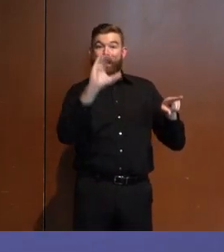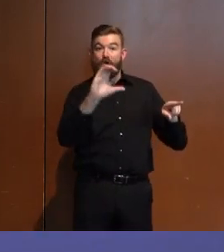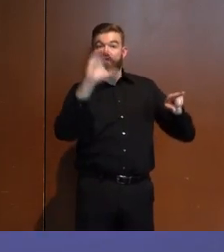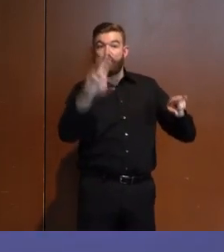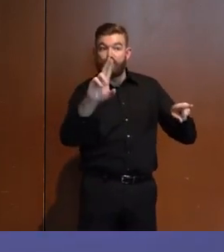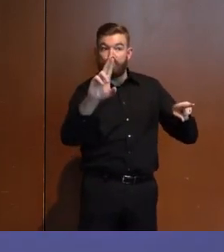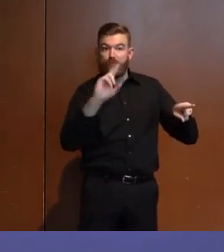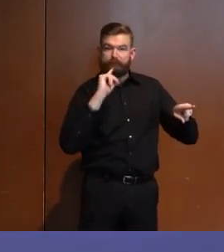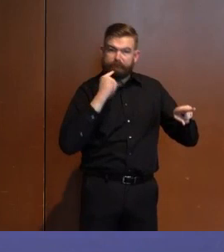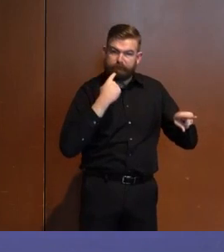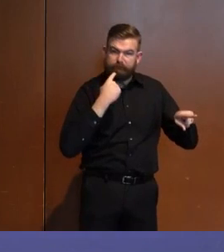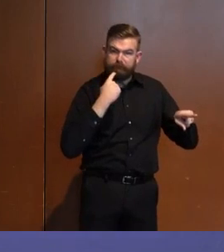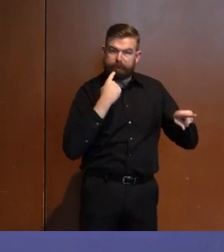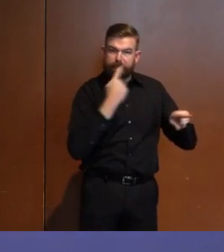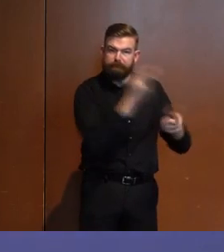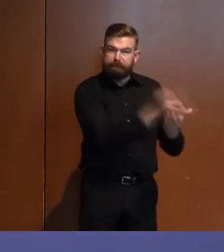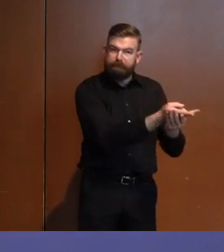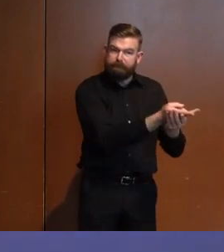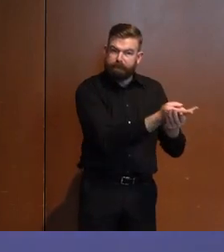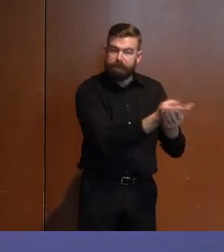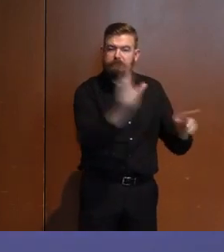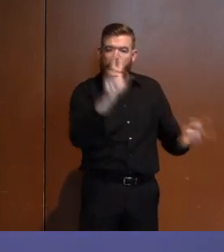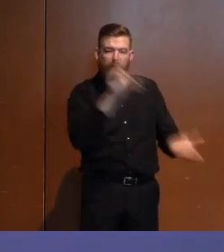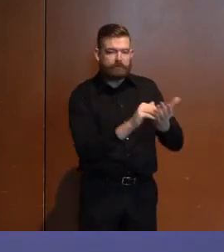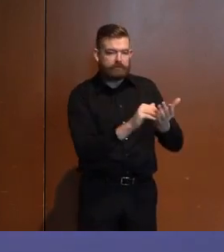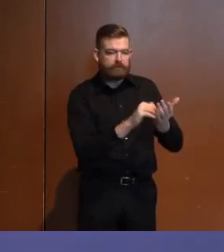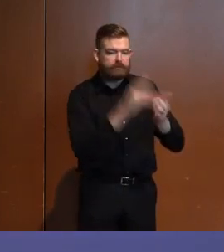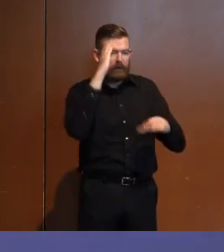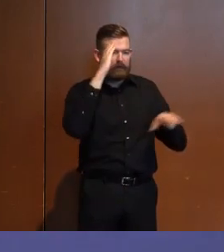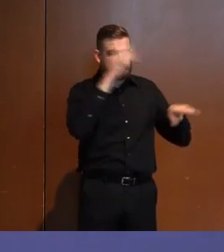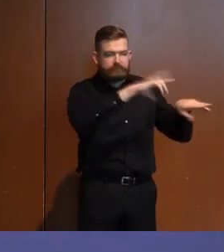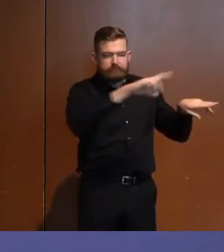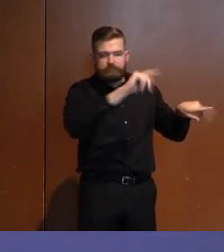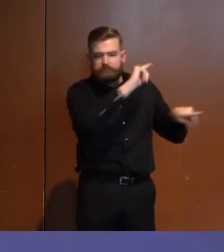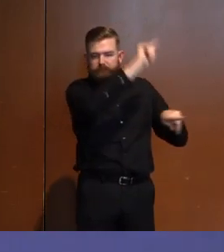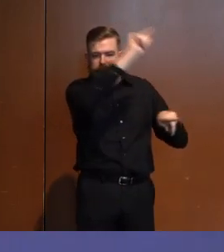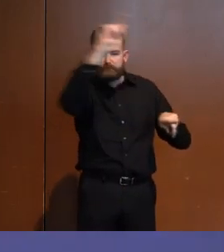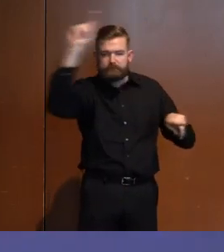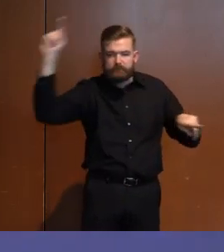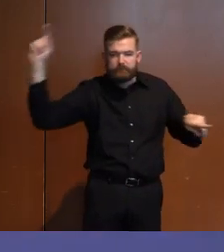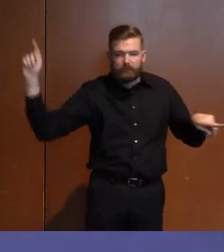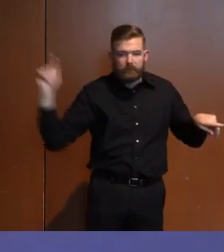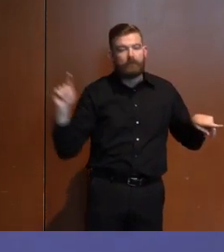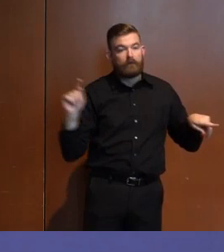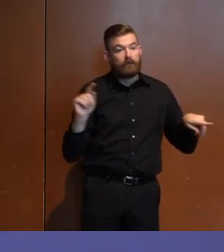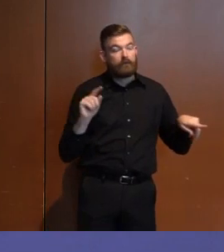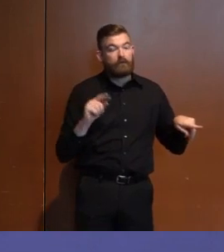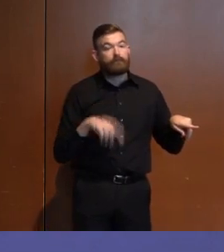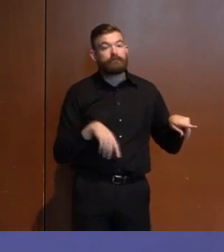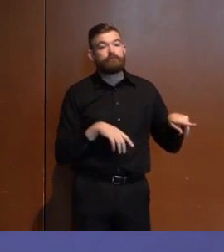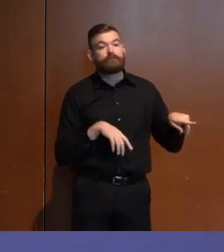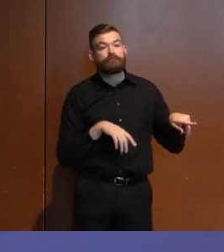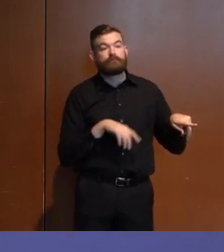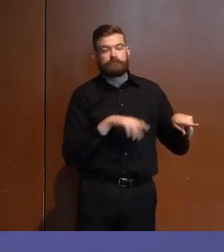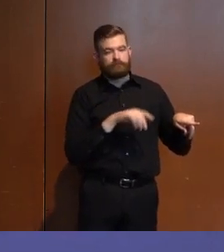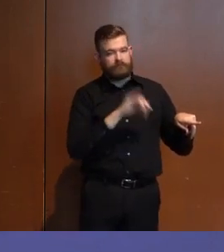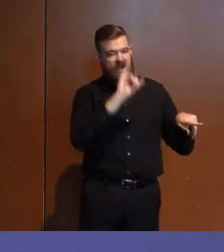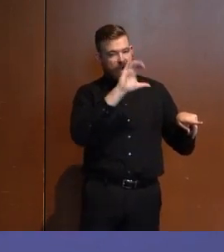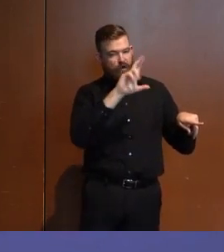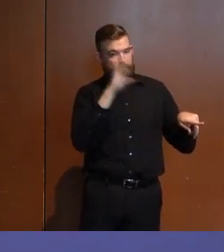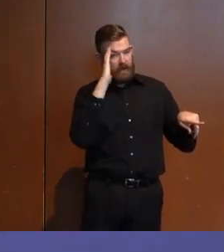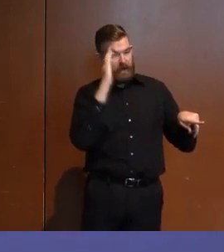18,433 acute care beds, including 2,000 beds for those requiring critical care. Over the next several weeks, our goal is to